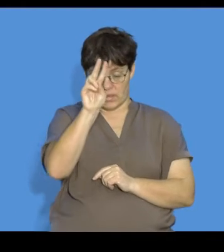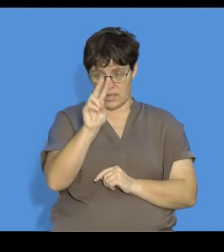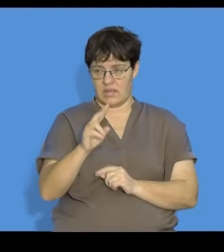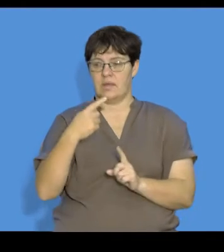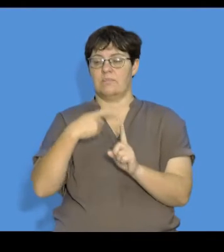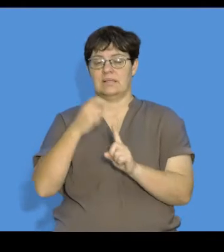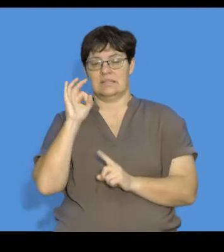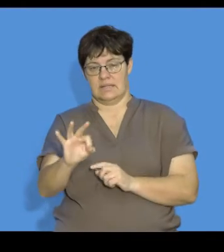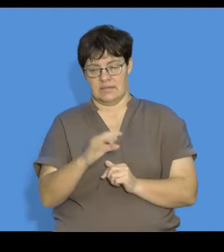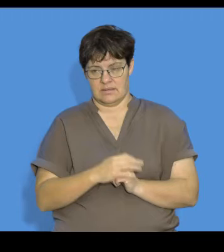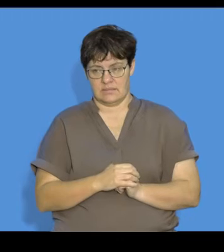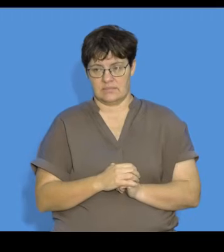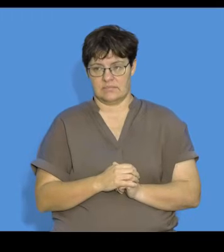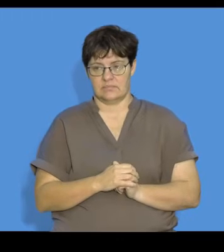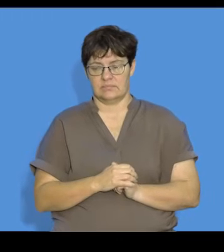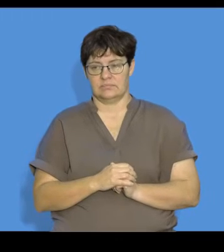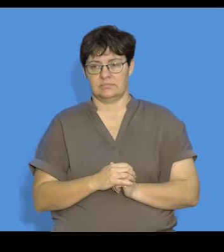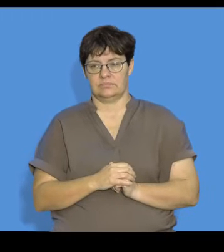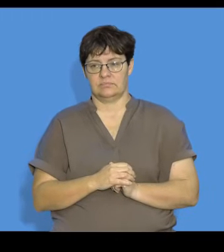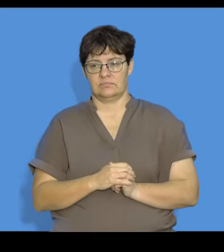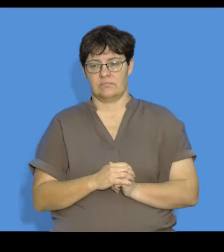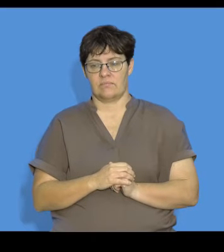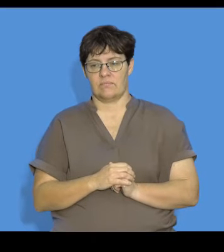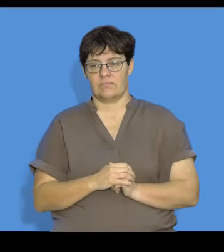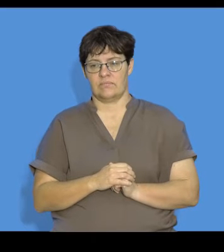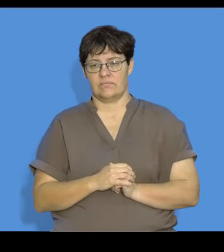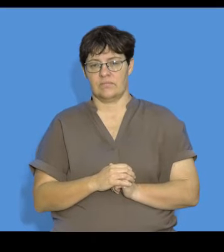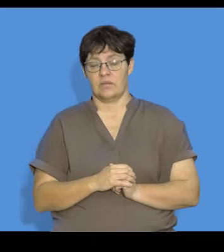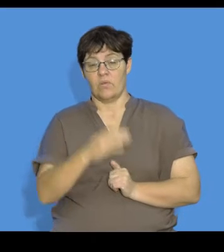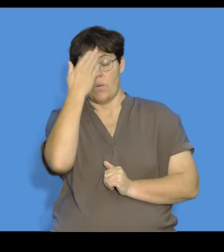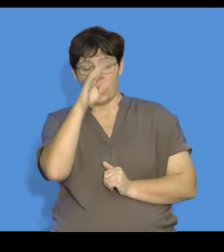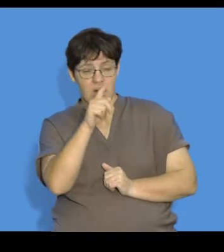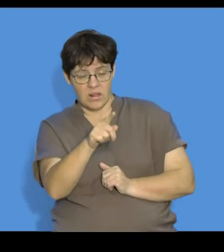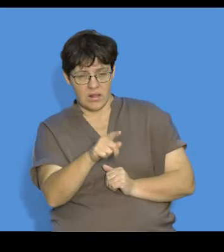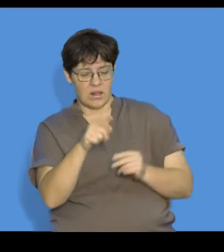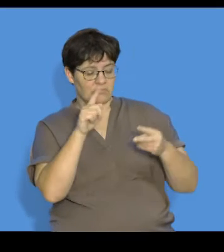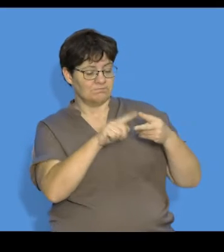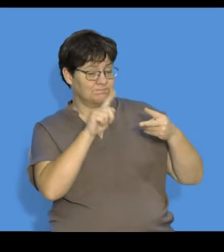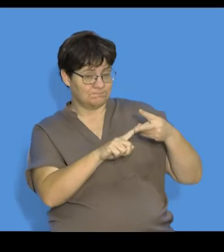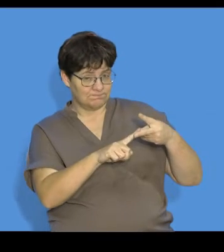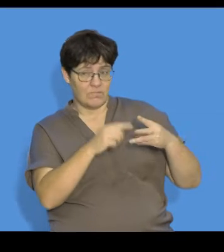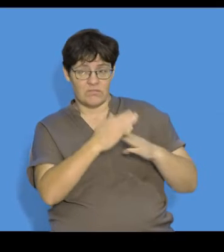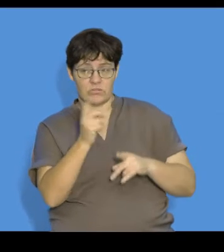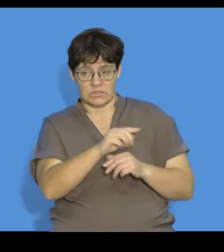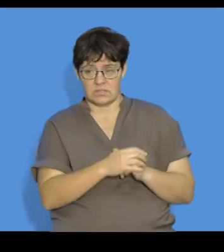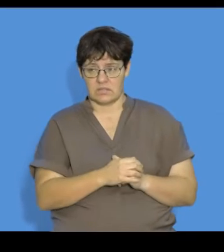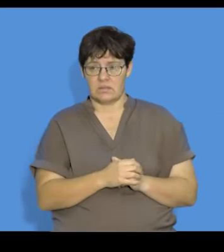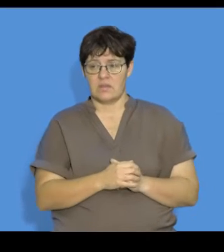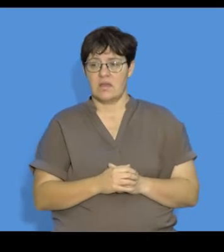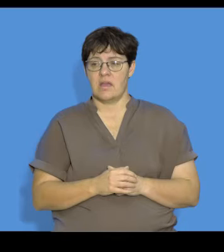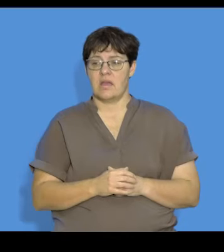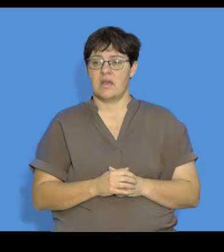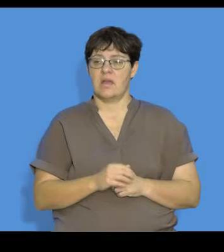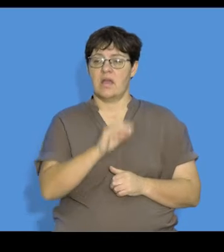1 all squared plus 3. Just to summarize what we know about these two functions,